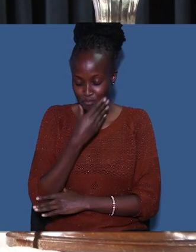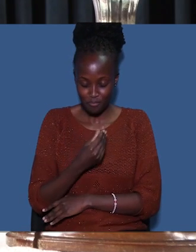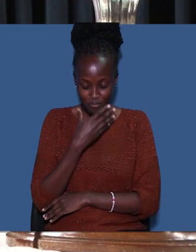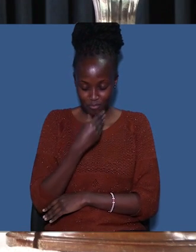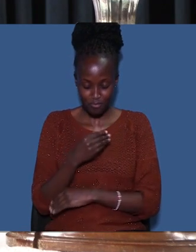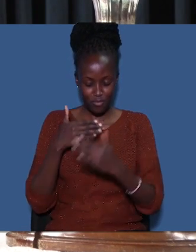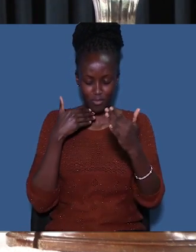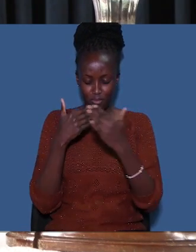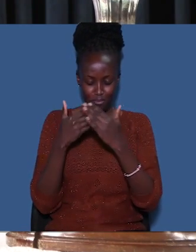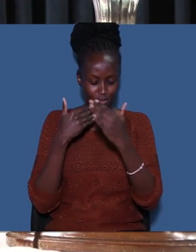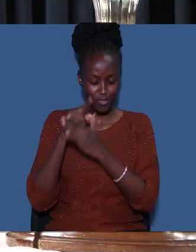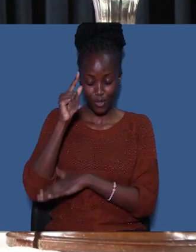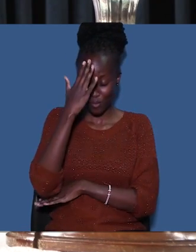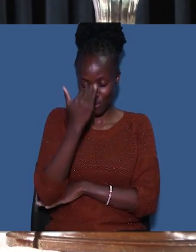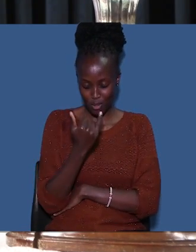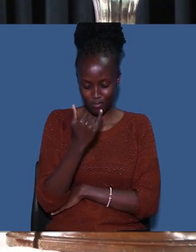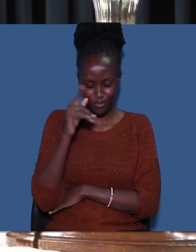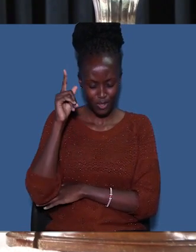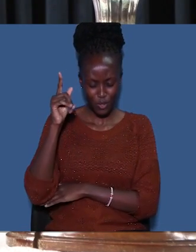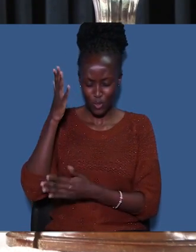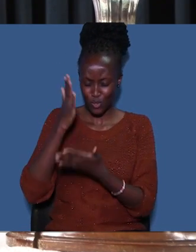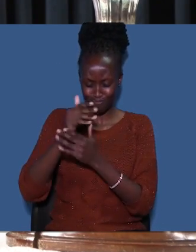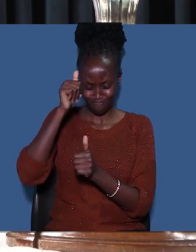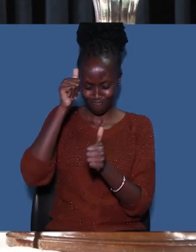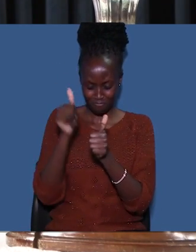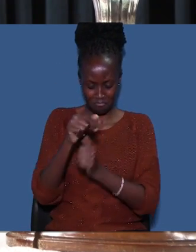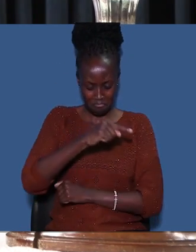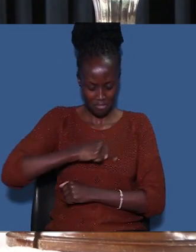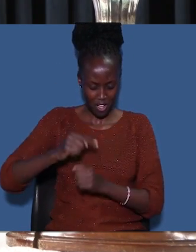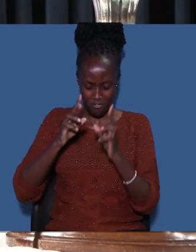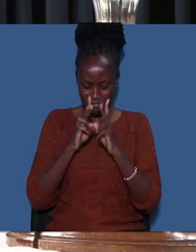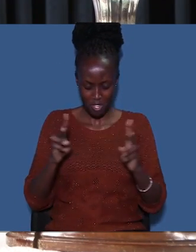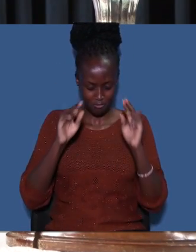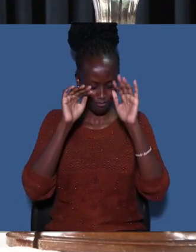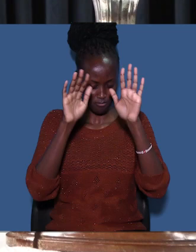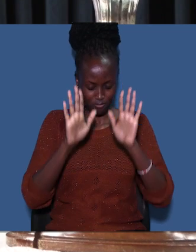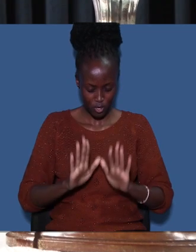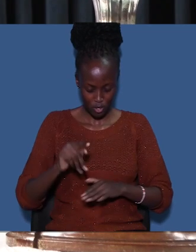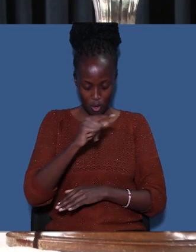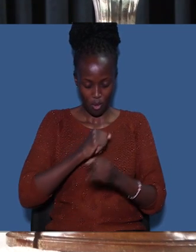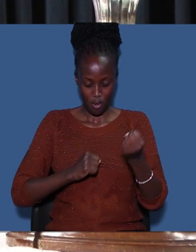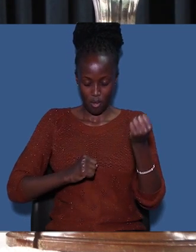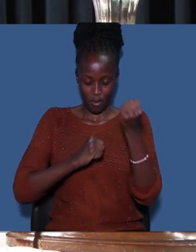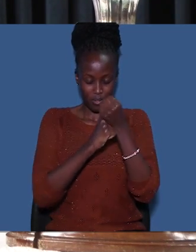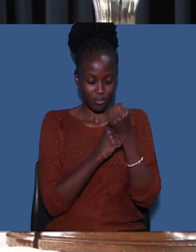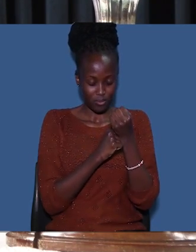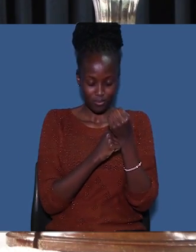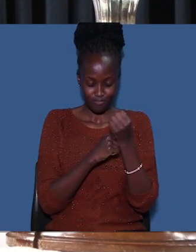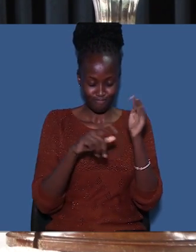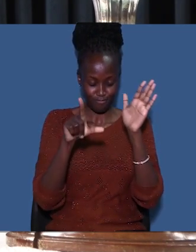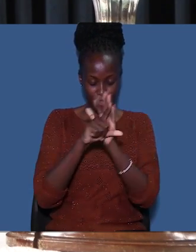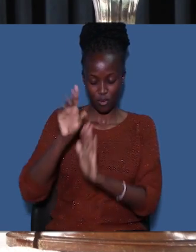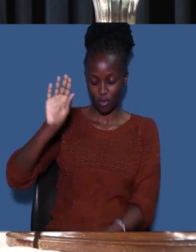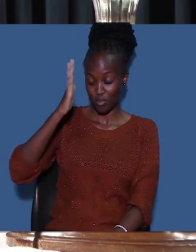for just reminding us how important it is for us to uphold your